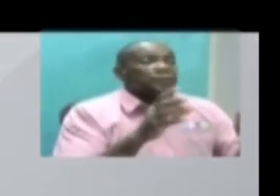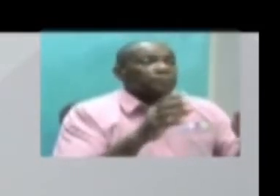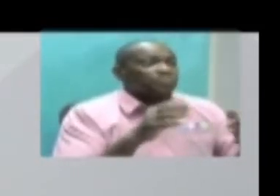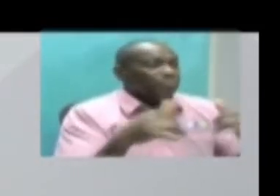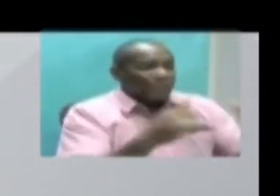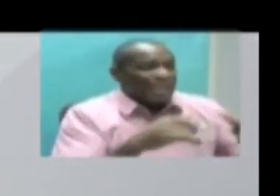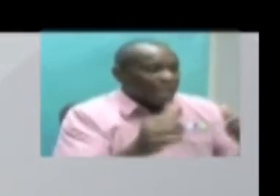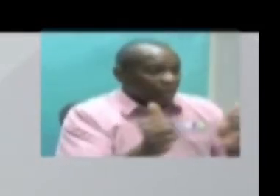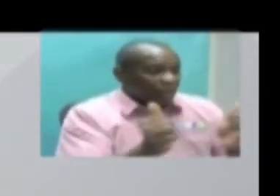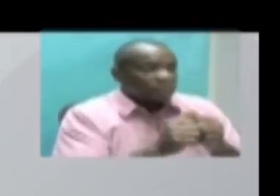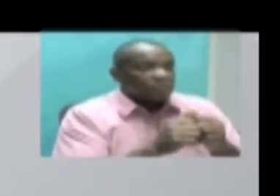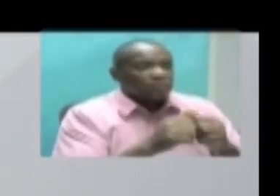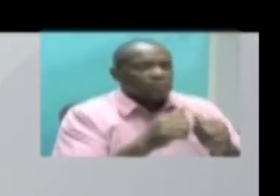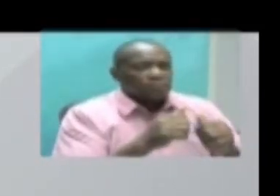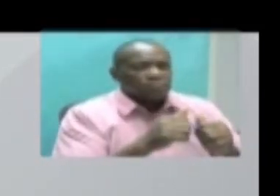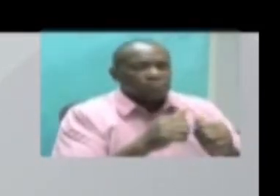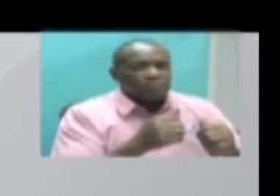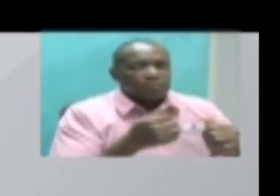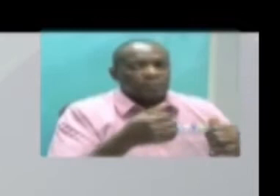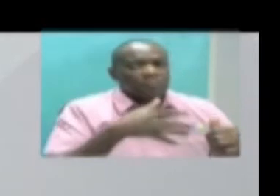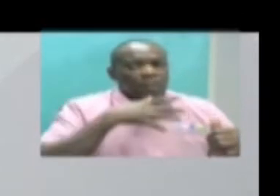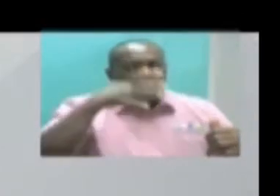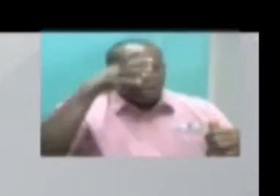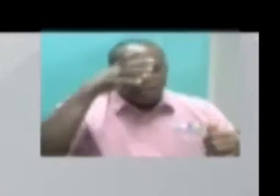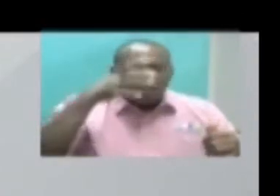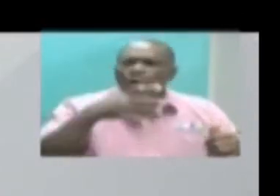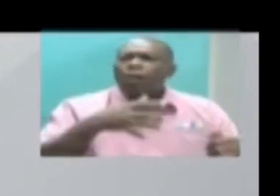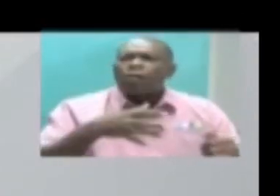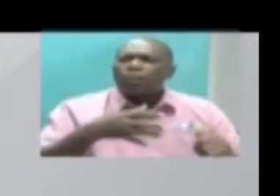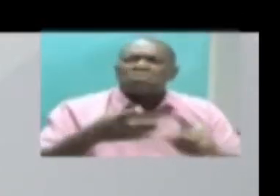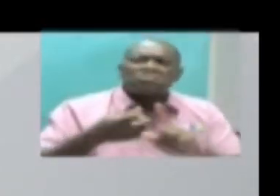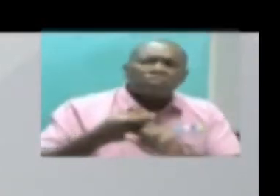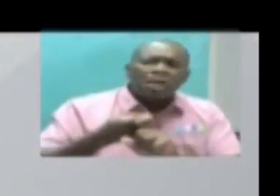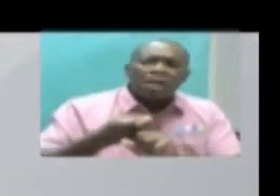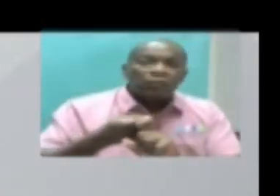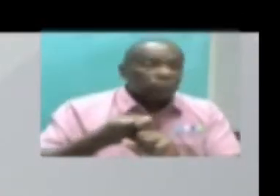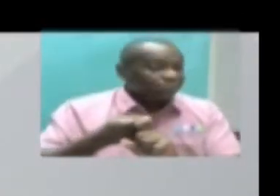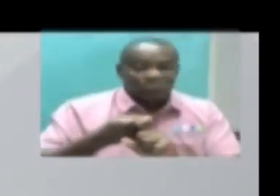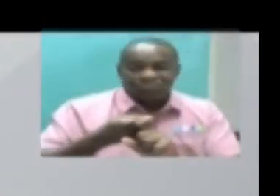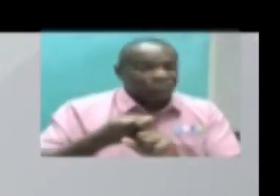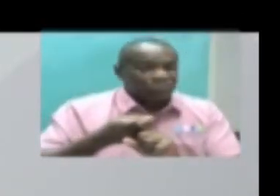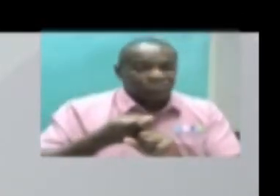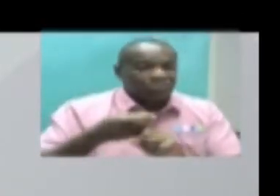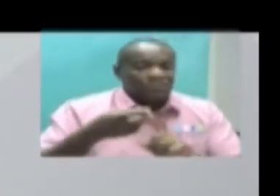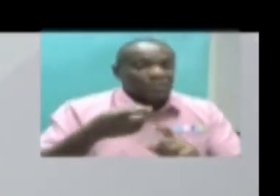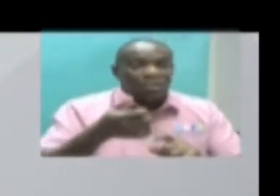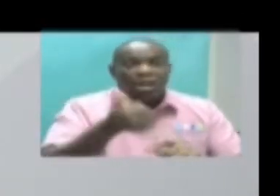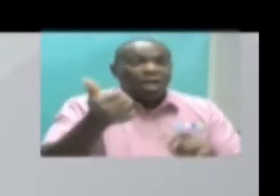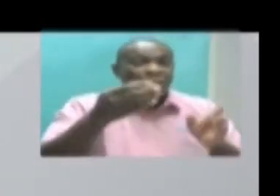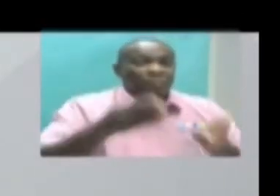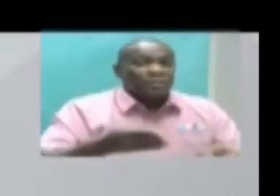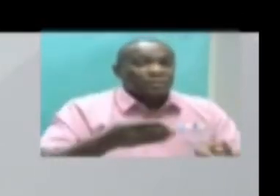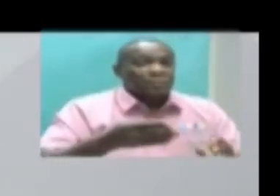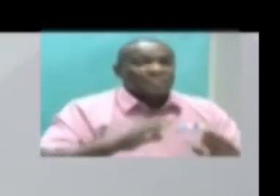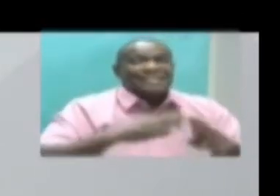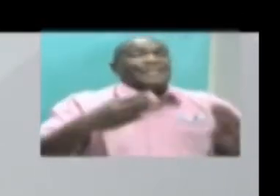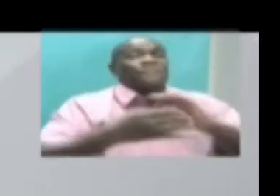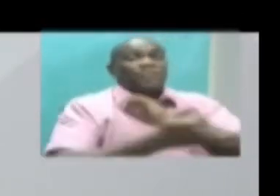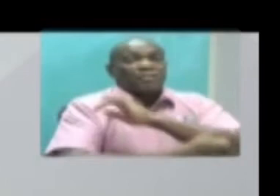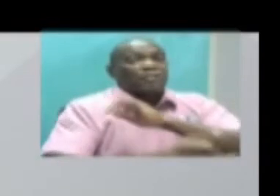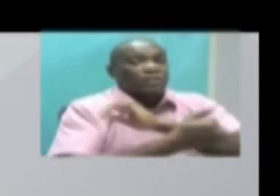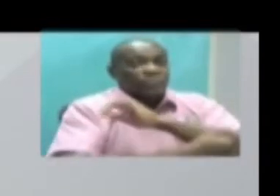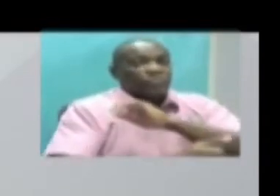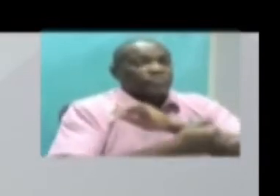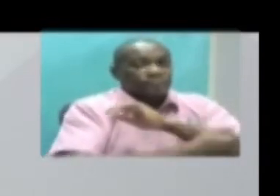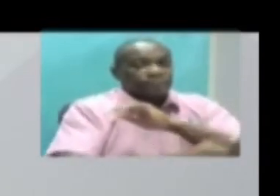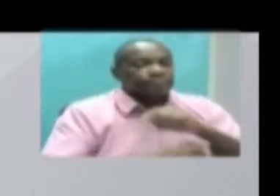country. Section 25 says, where a person has on at least two earlier occasions met